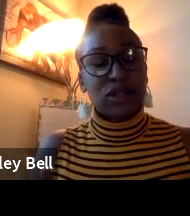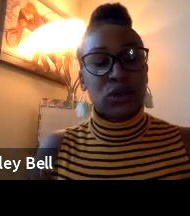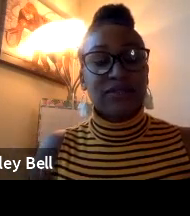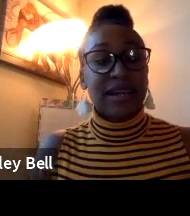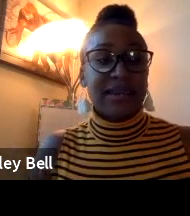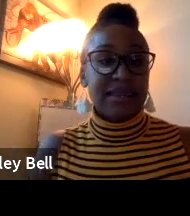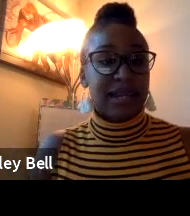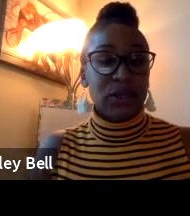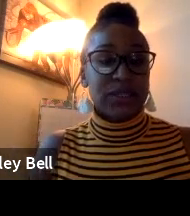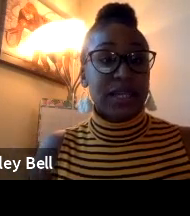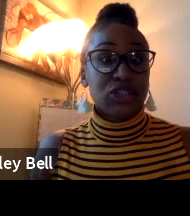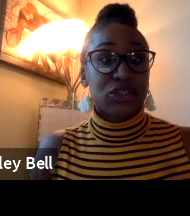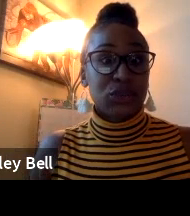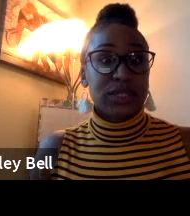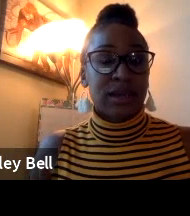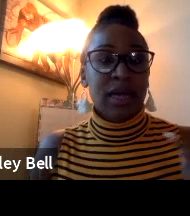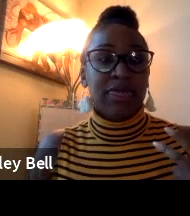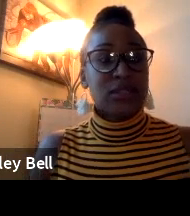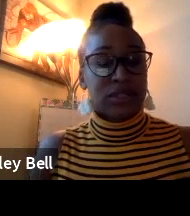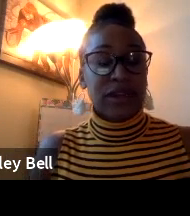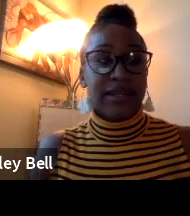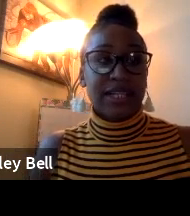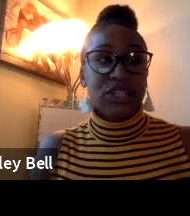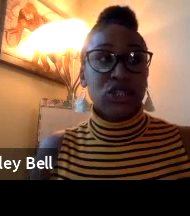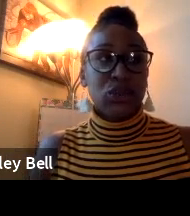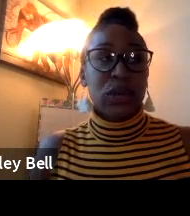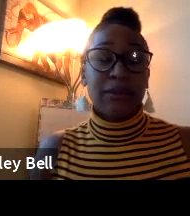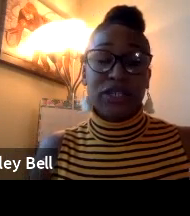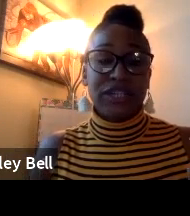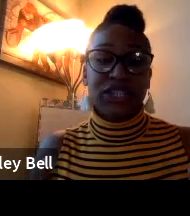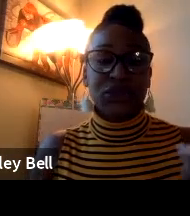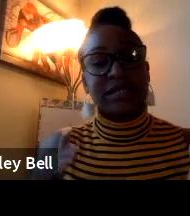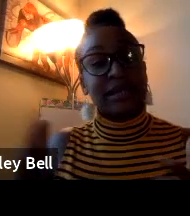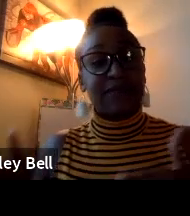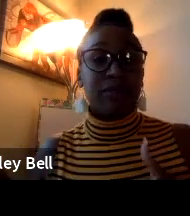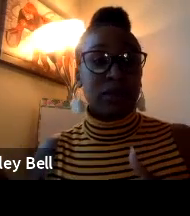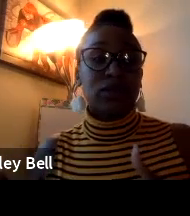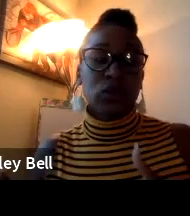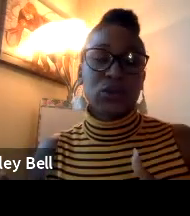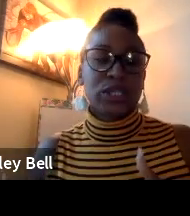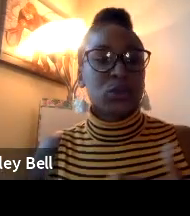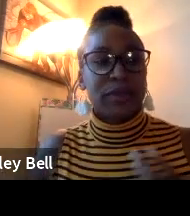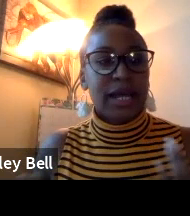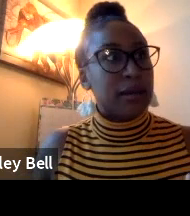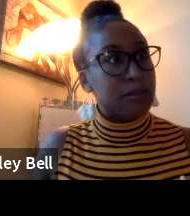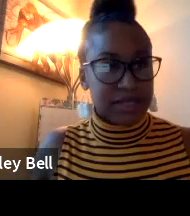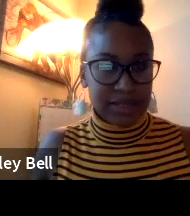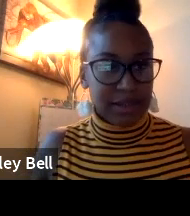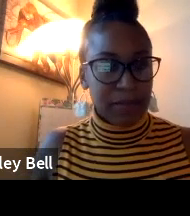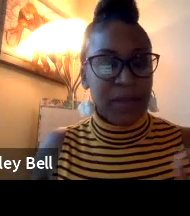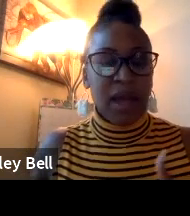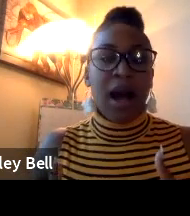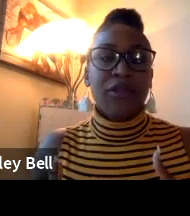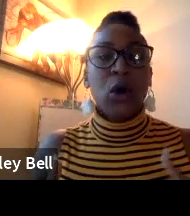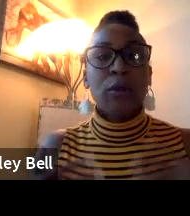Another sort of technique that I use to introduce the zones of regulation to elementary age students and even middle school students would be a number